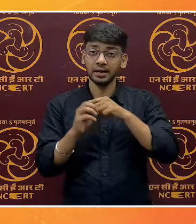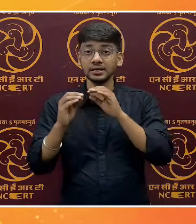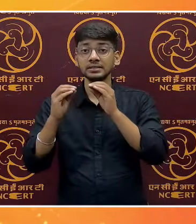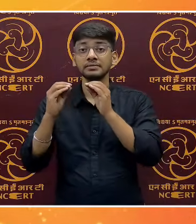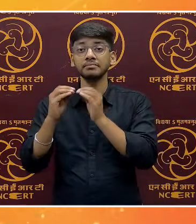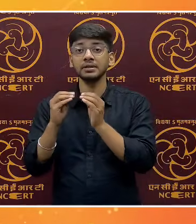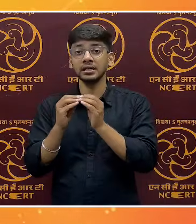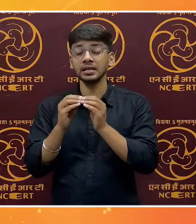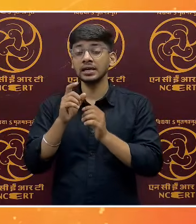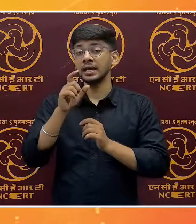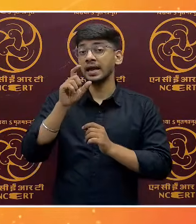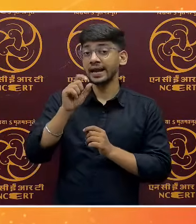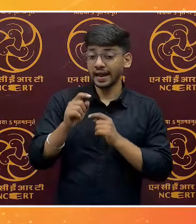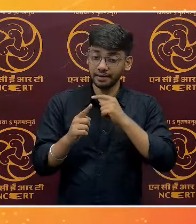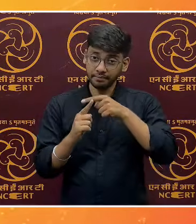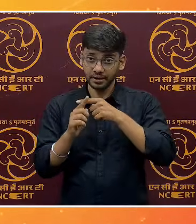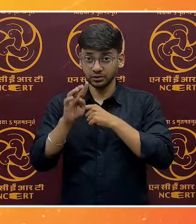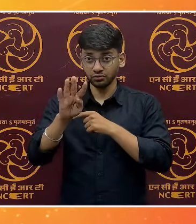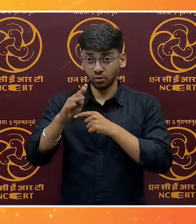10 plus 4 is 14.